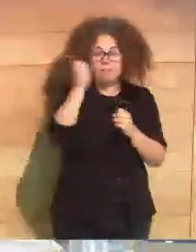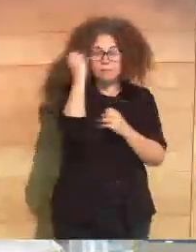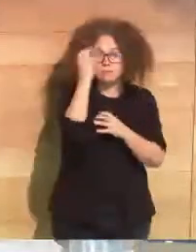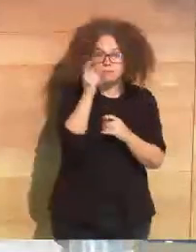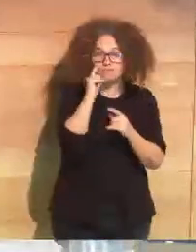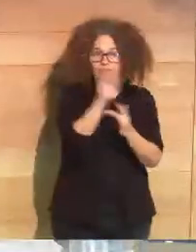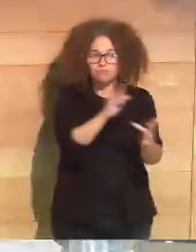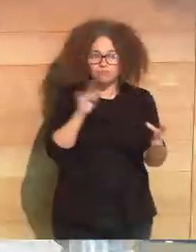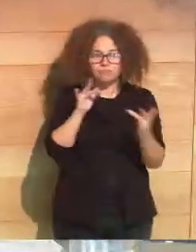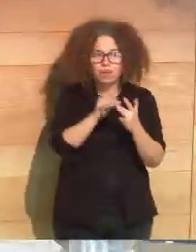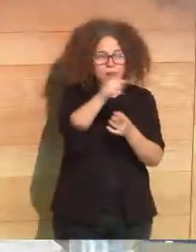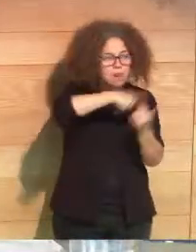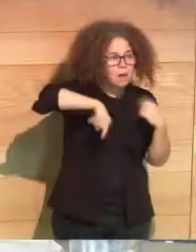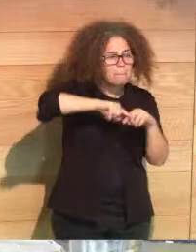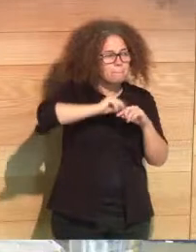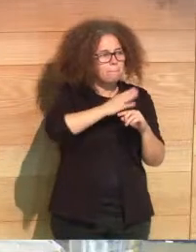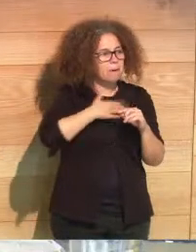this